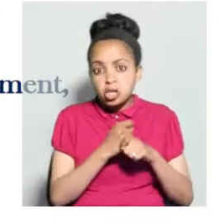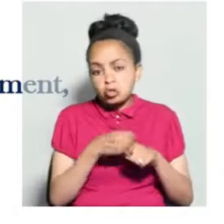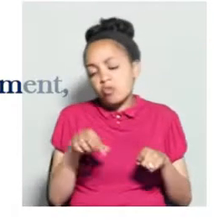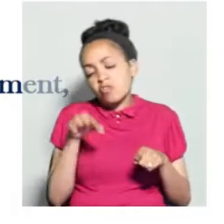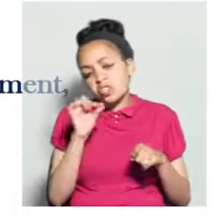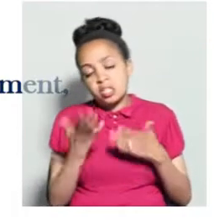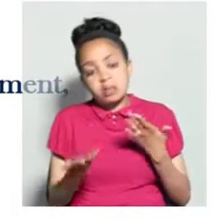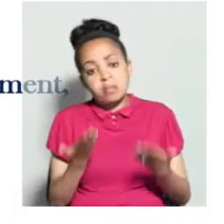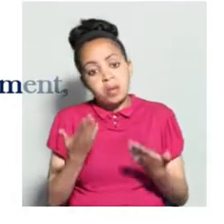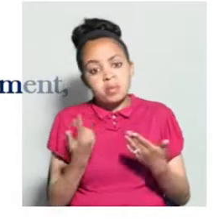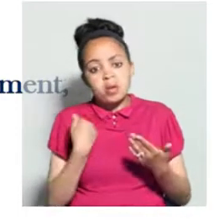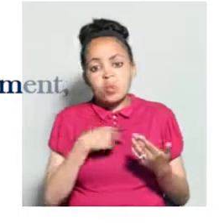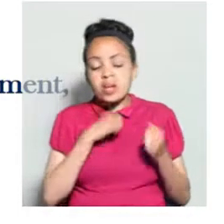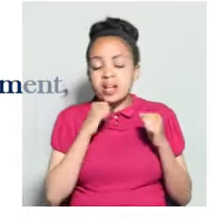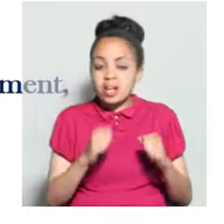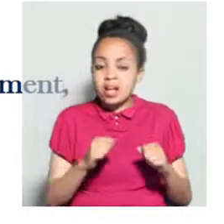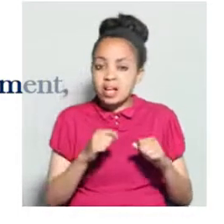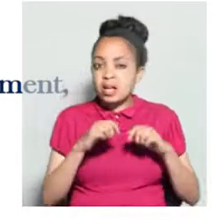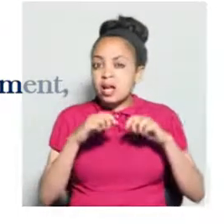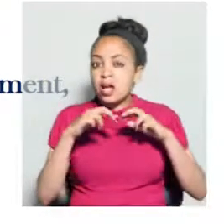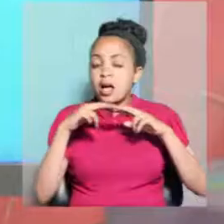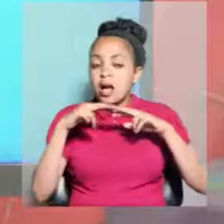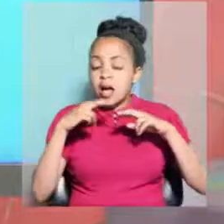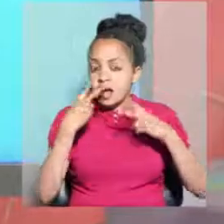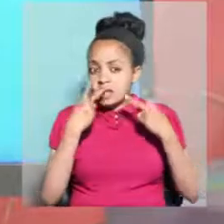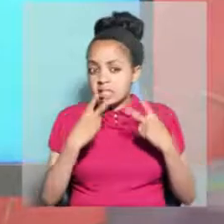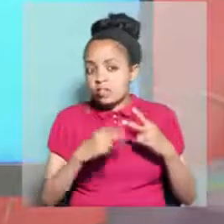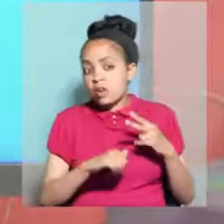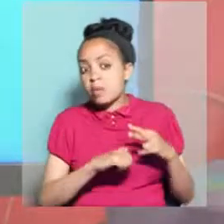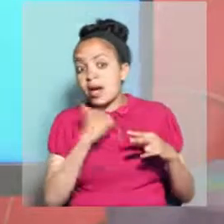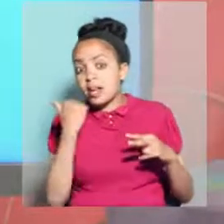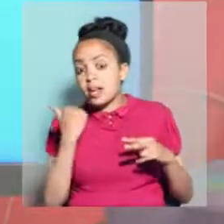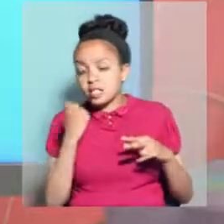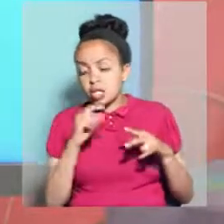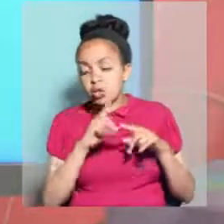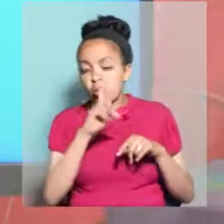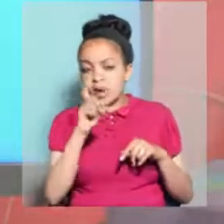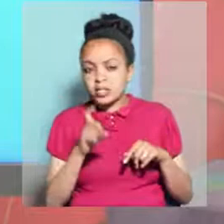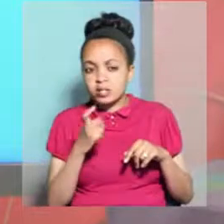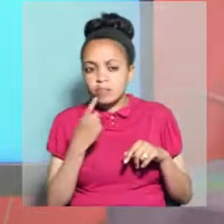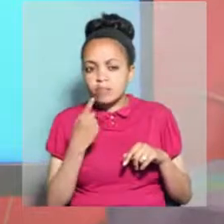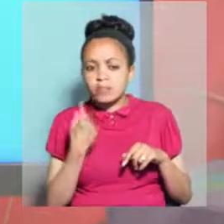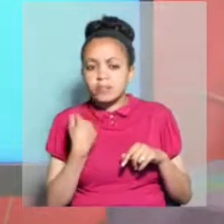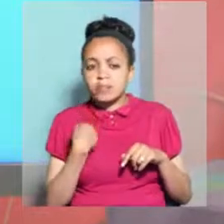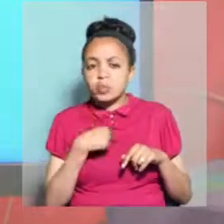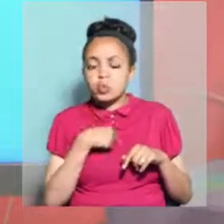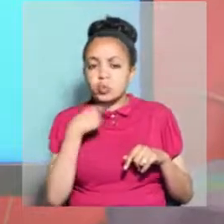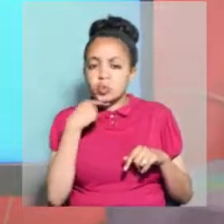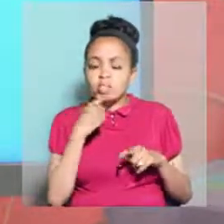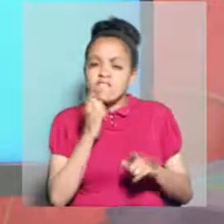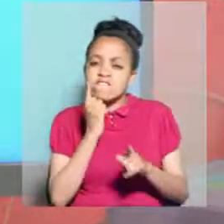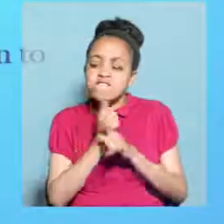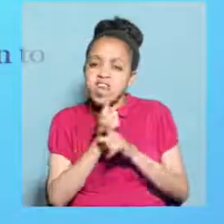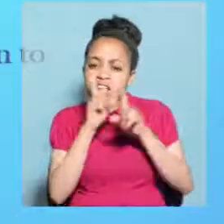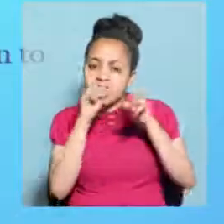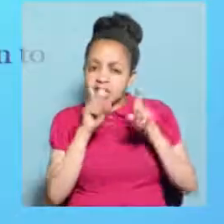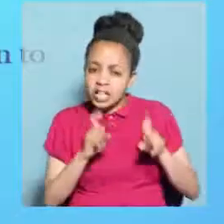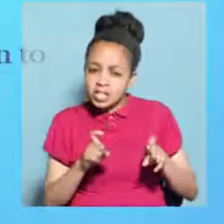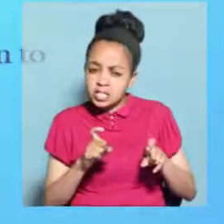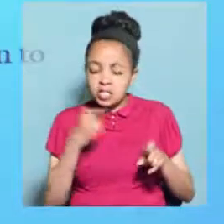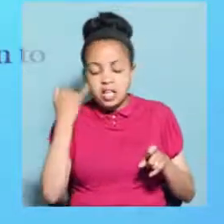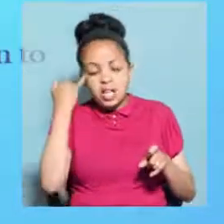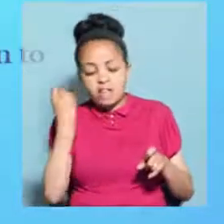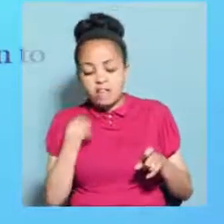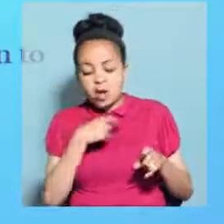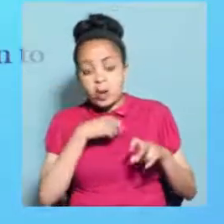be. You can identify this problem again having another question. To say fair test, if